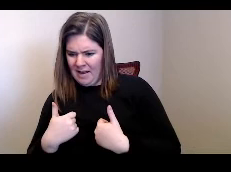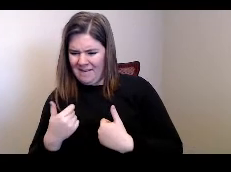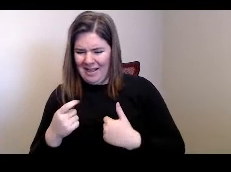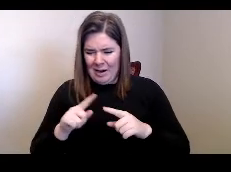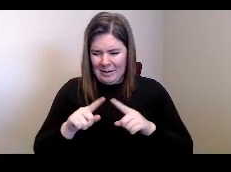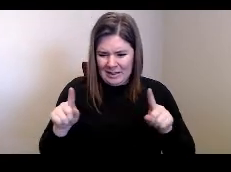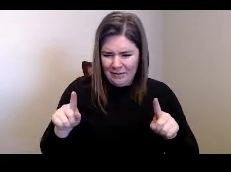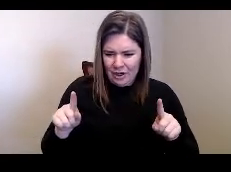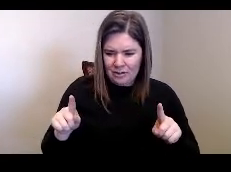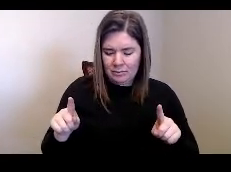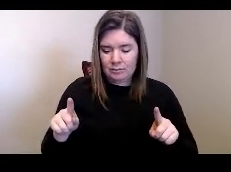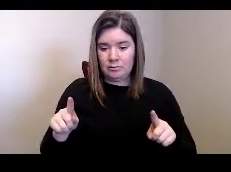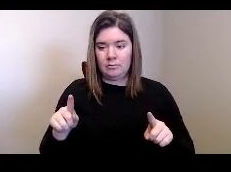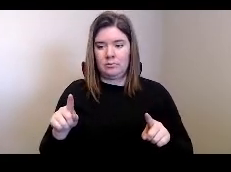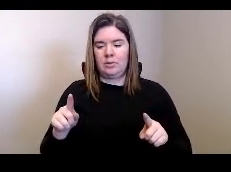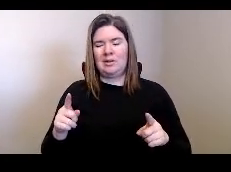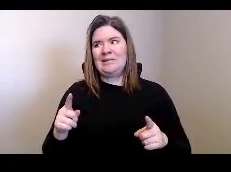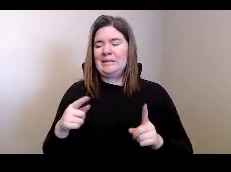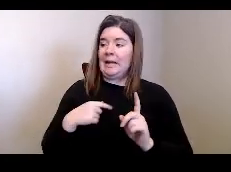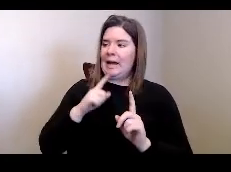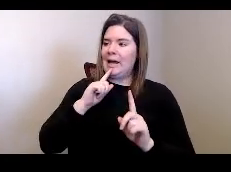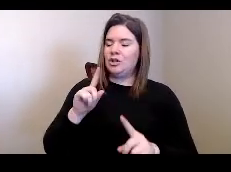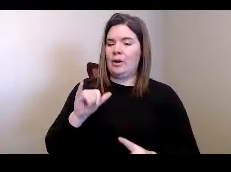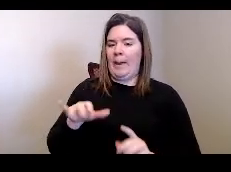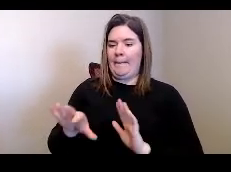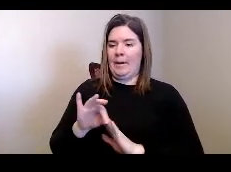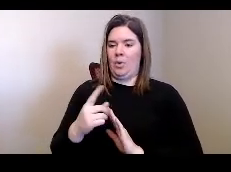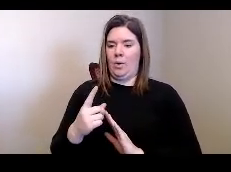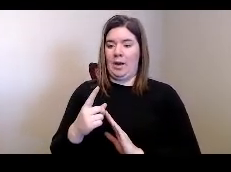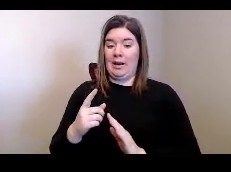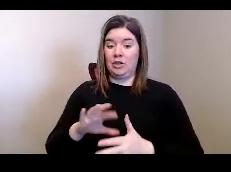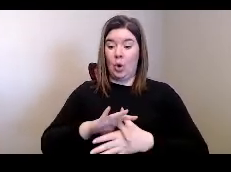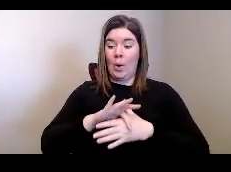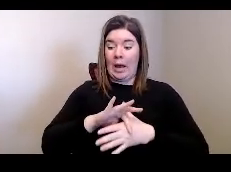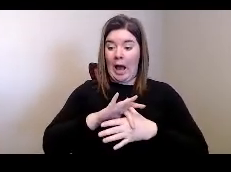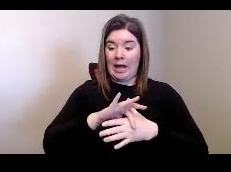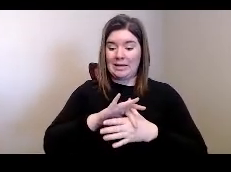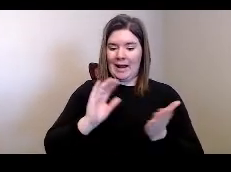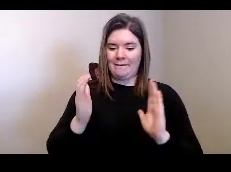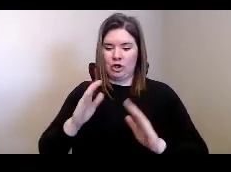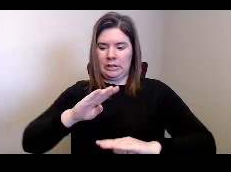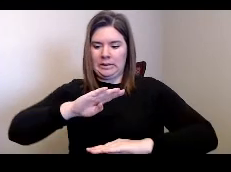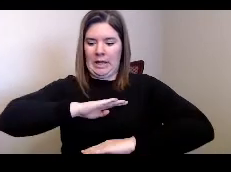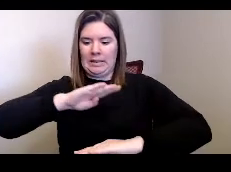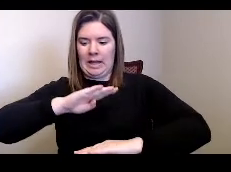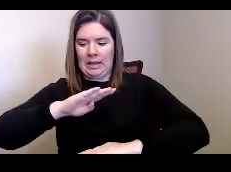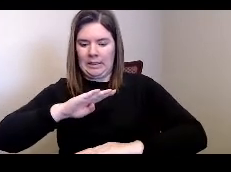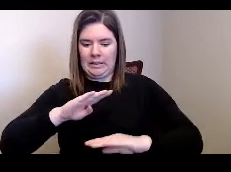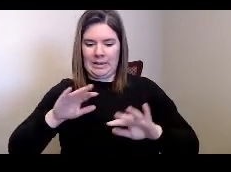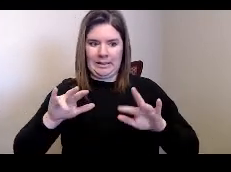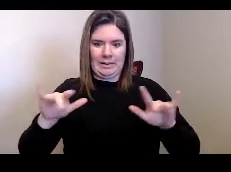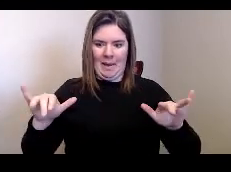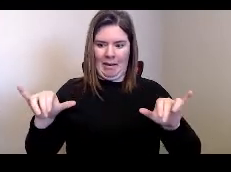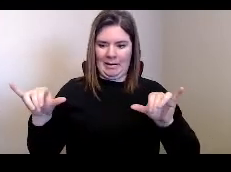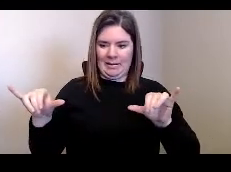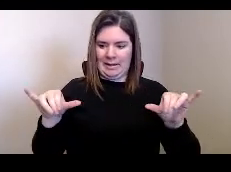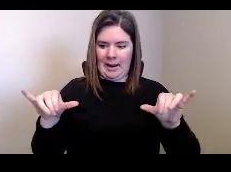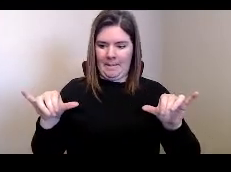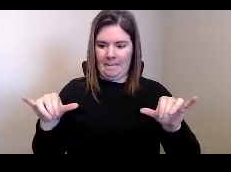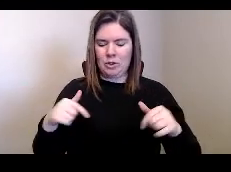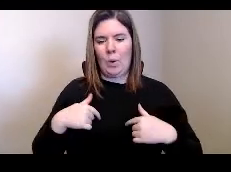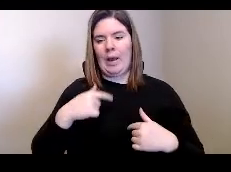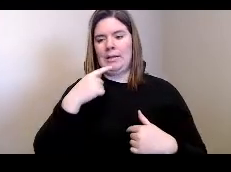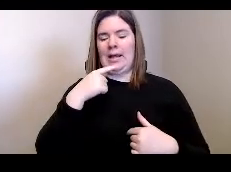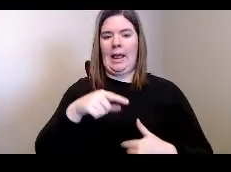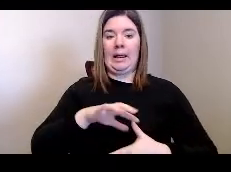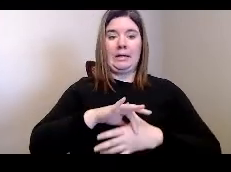one. So for example, content versus content. I might write, the content of this presentation is